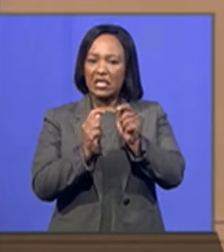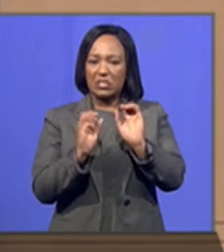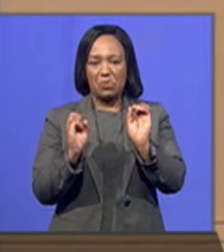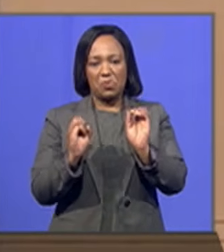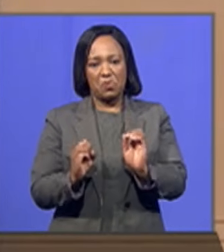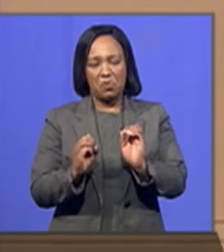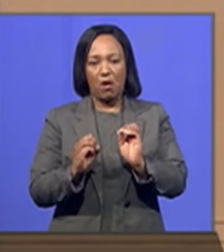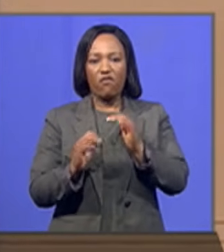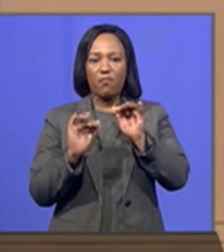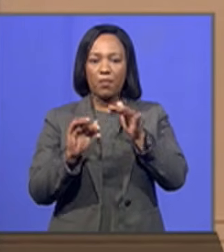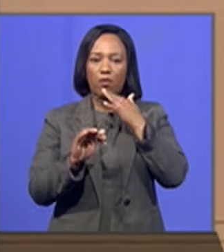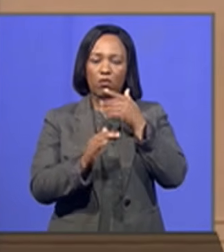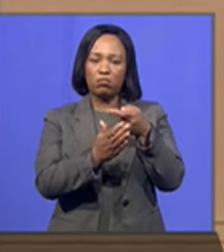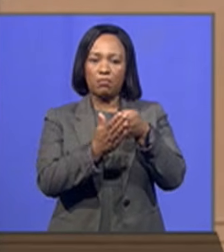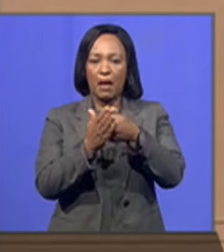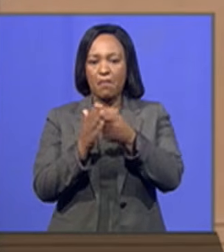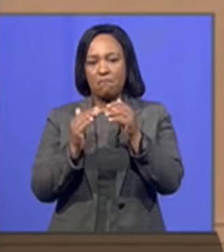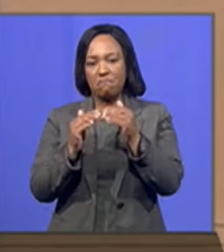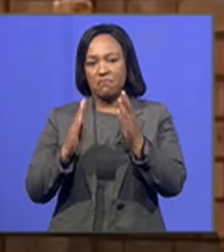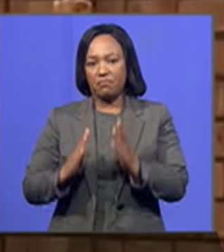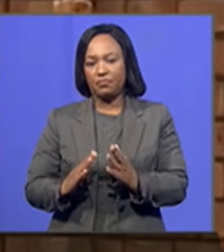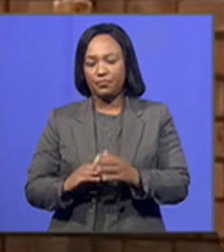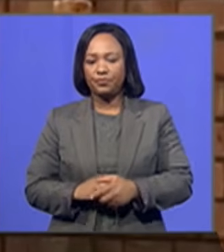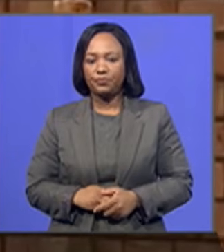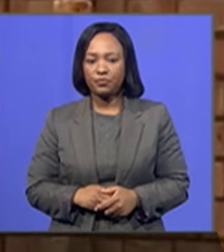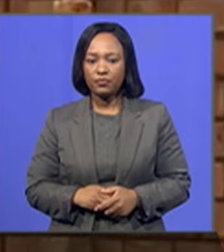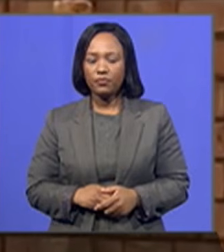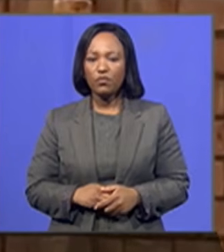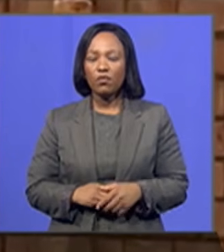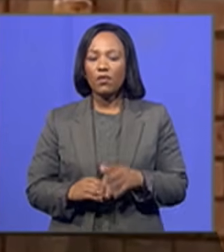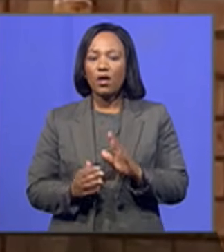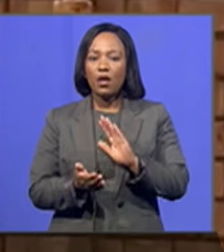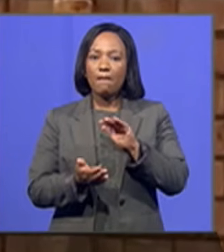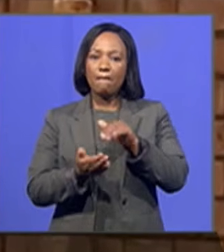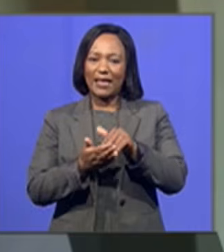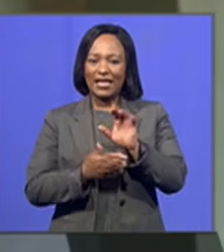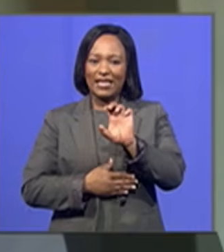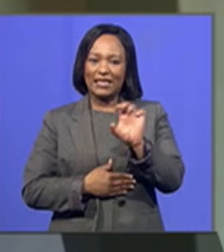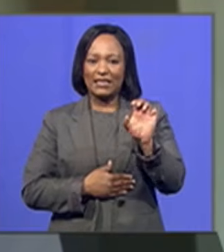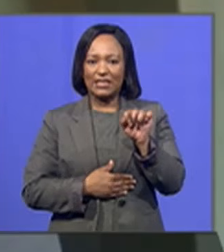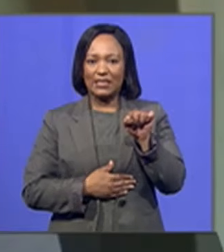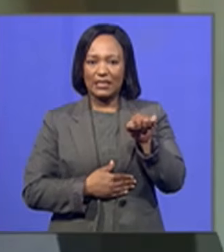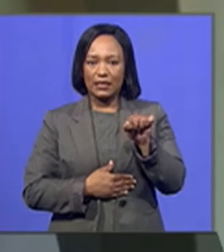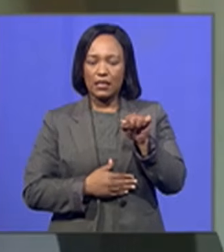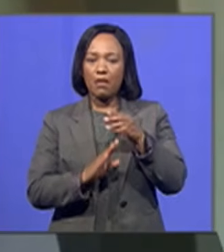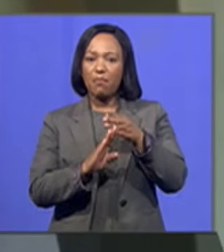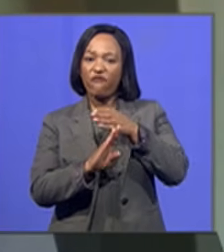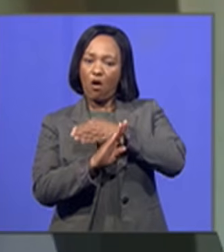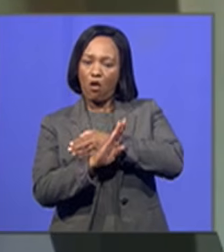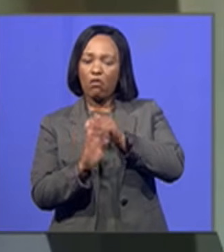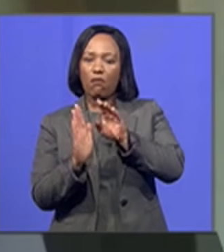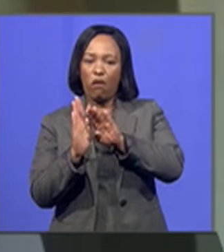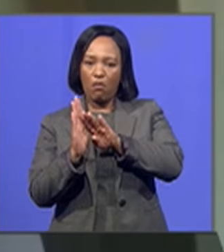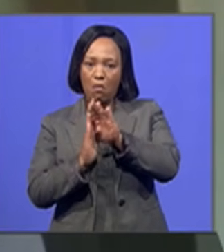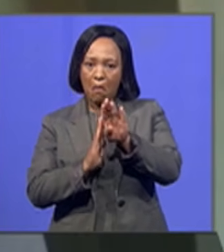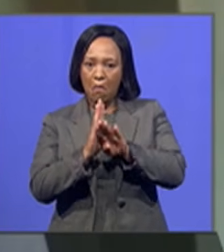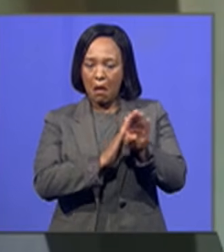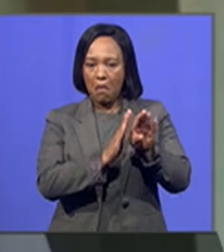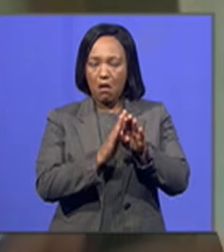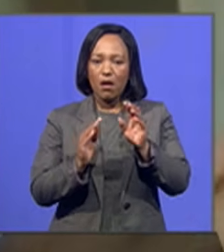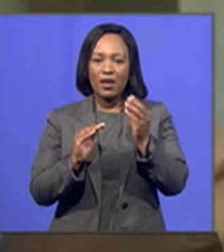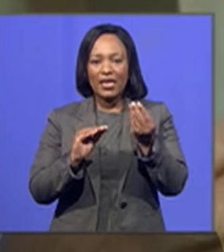kalo. Prior to the conflict in the Middle East, the picture was one of improvement. Interest rates had been coming